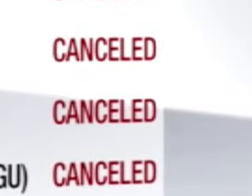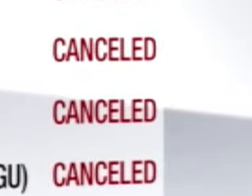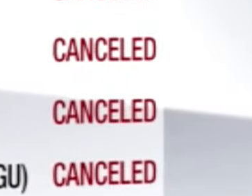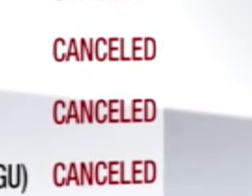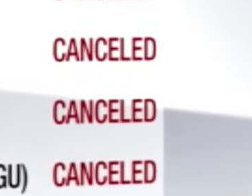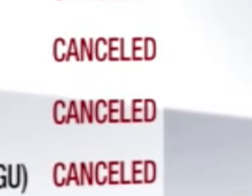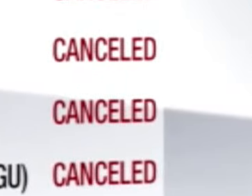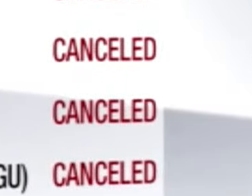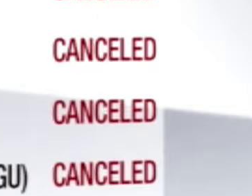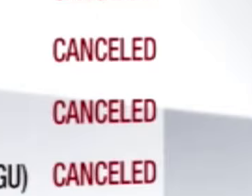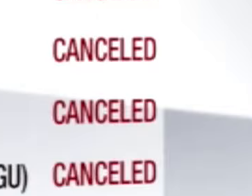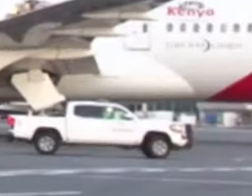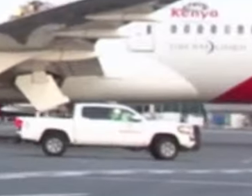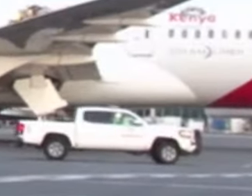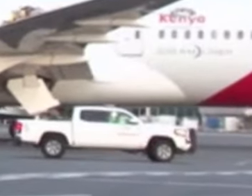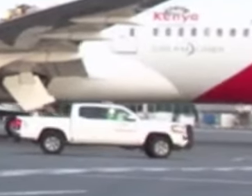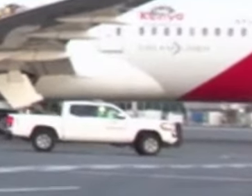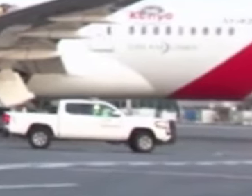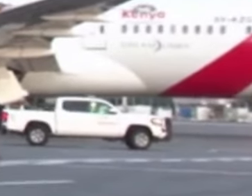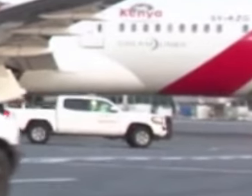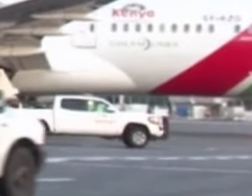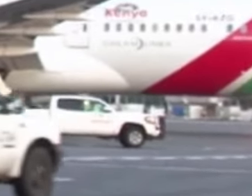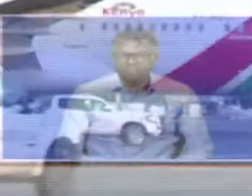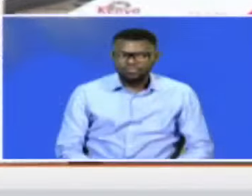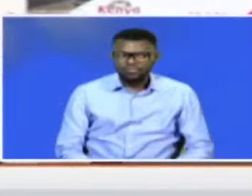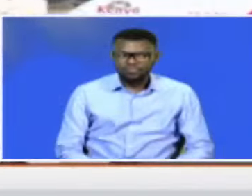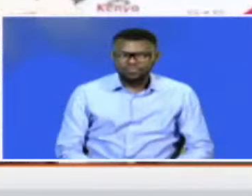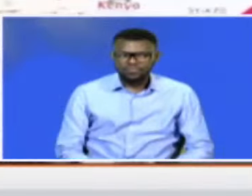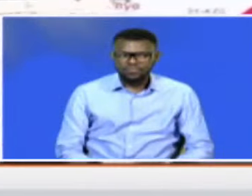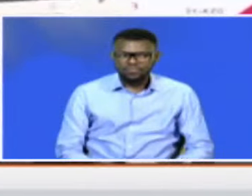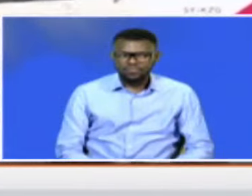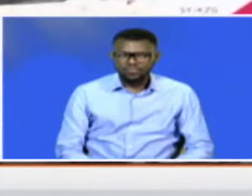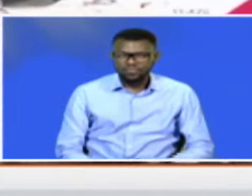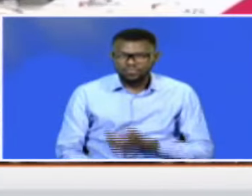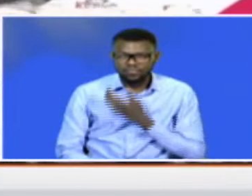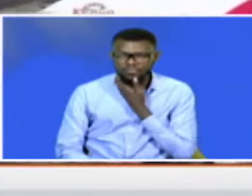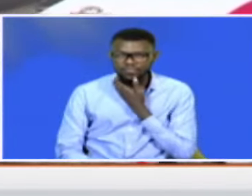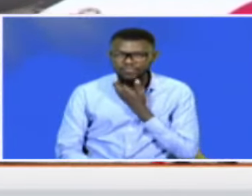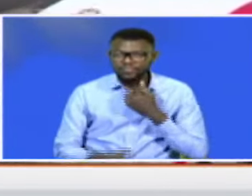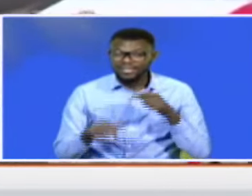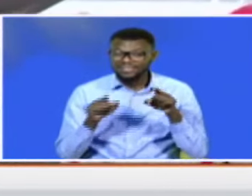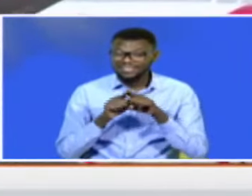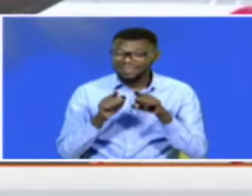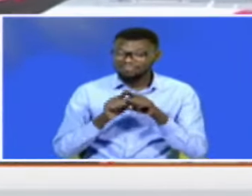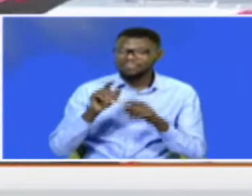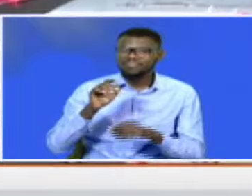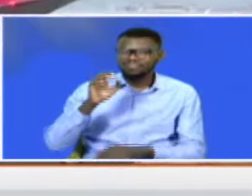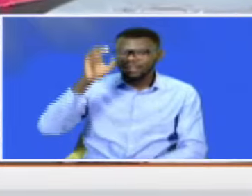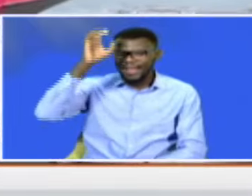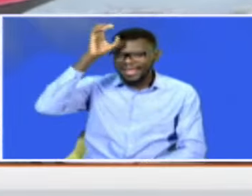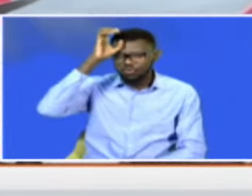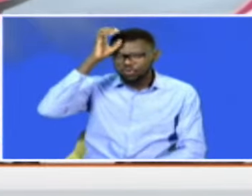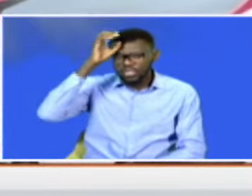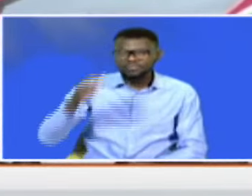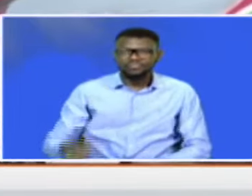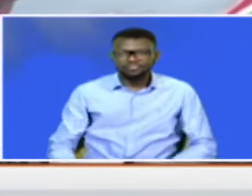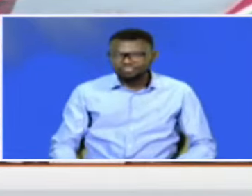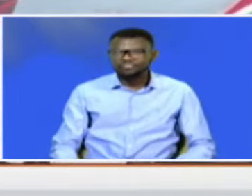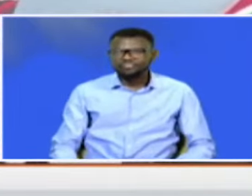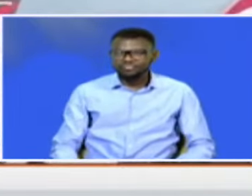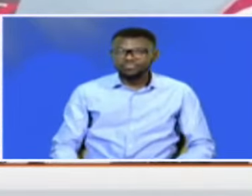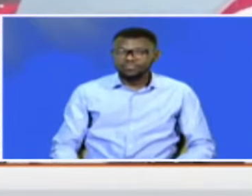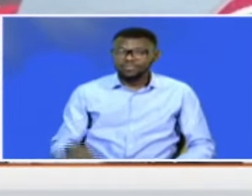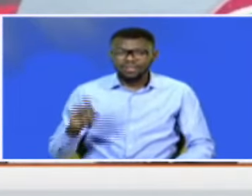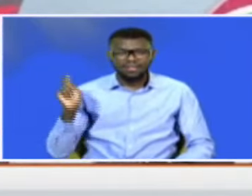with low-cost carrier Jambojet delaying flights from local destinations such as Ukunda and Eldoret. As the day progressed,